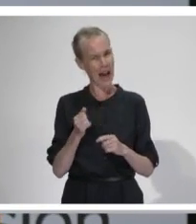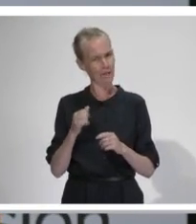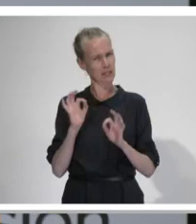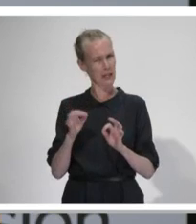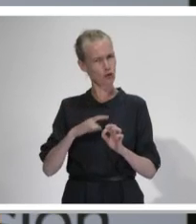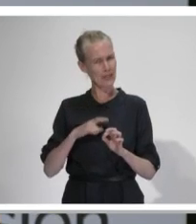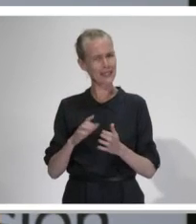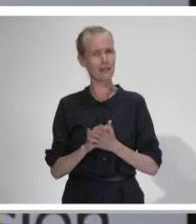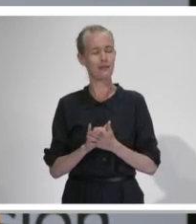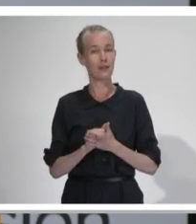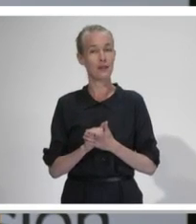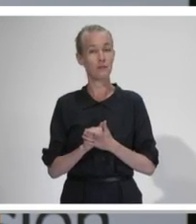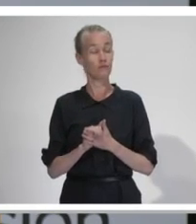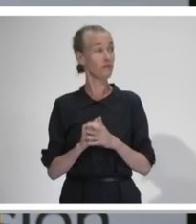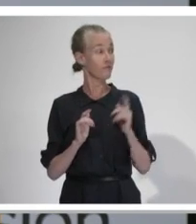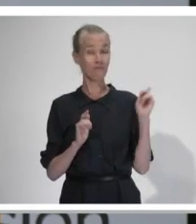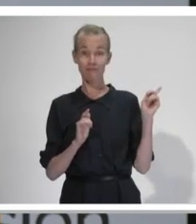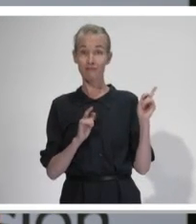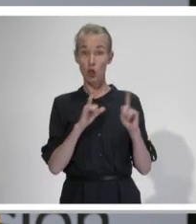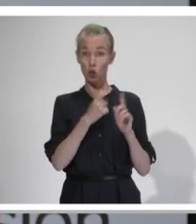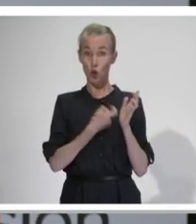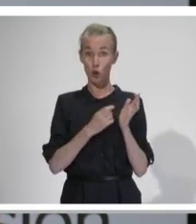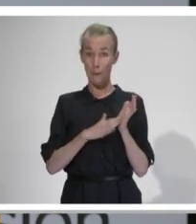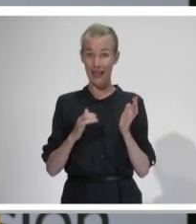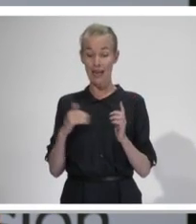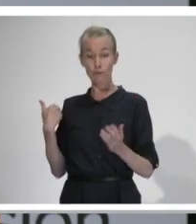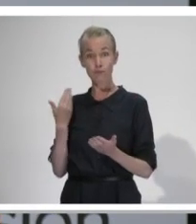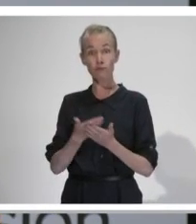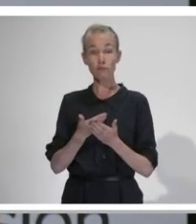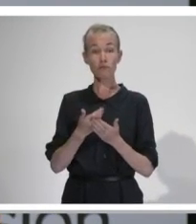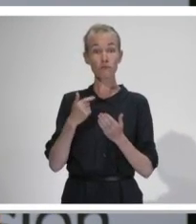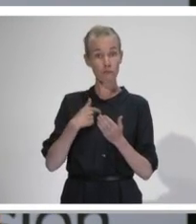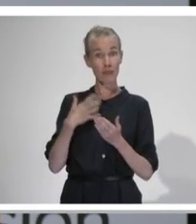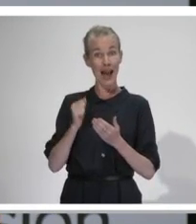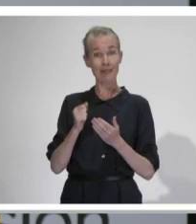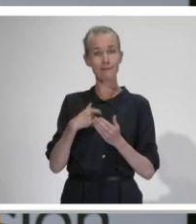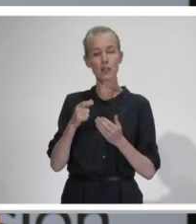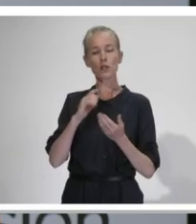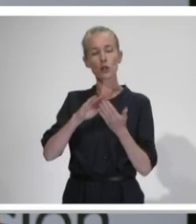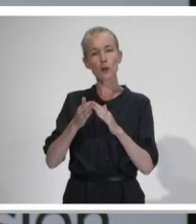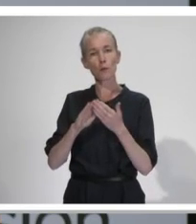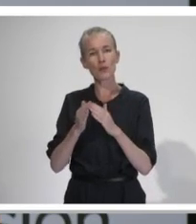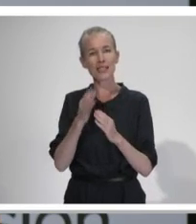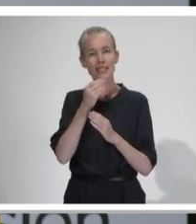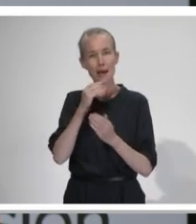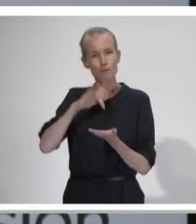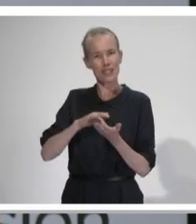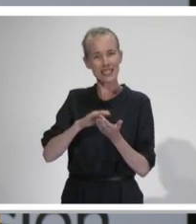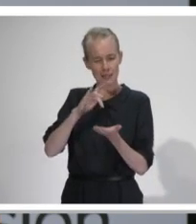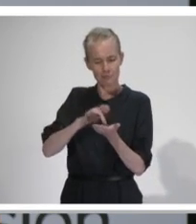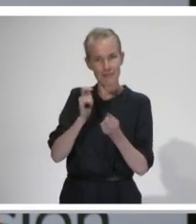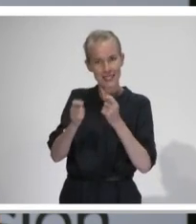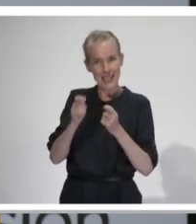requires people to present for testing, and so we sought advice from our technical advisory group as to how we could increase